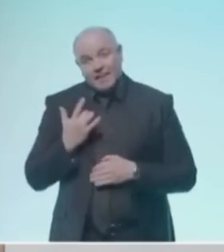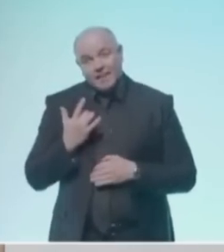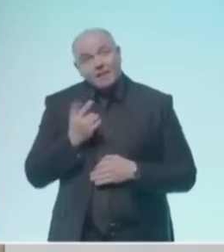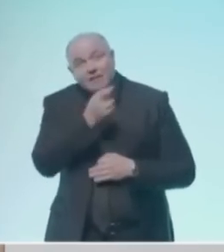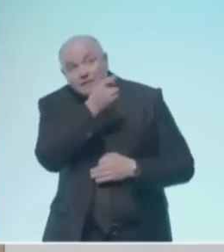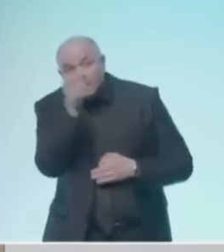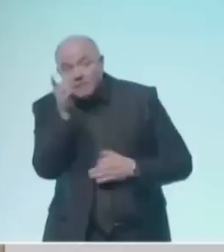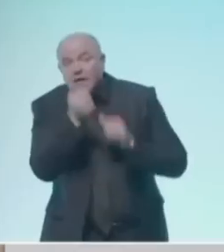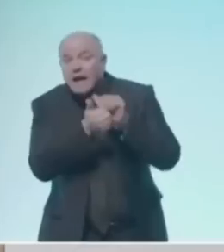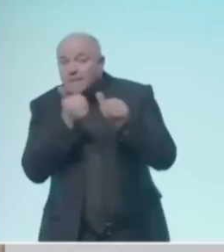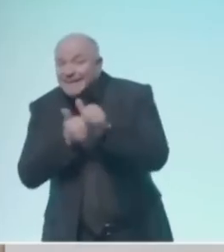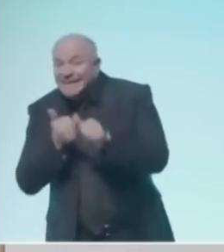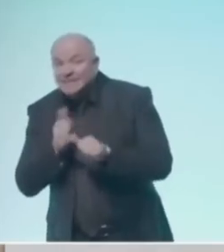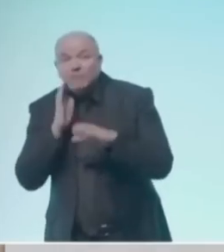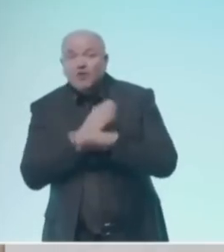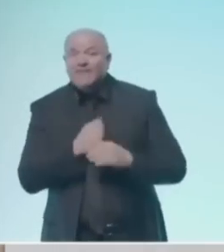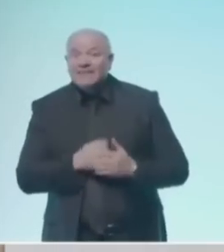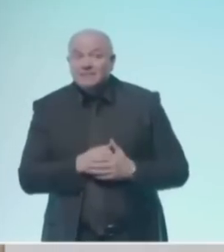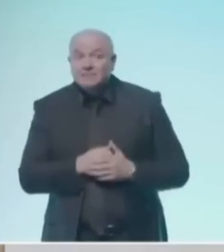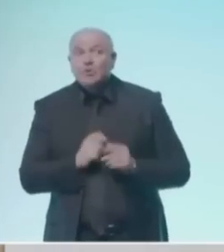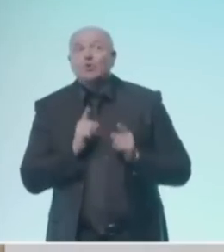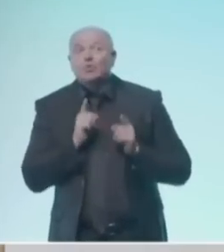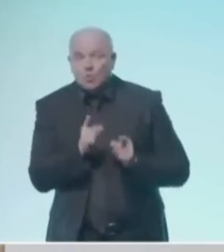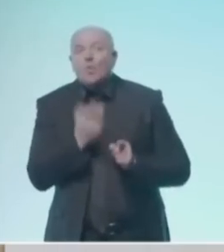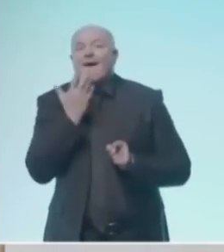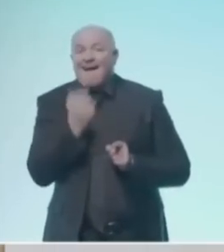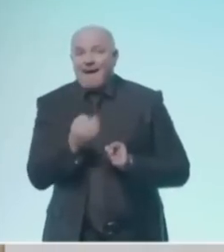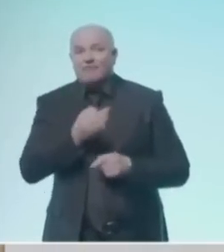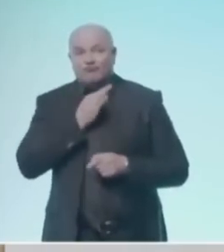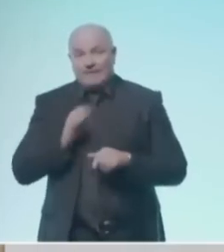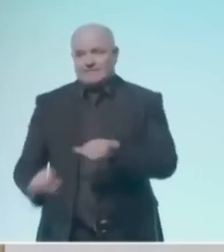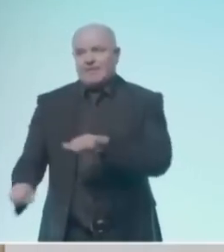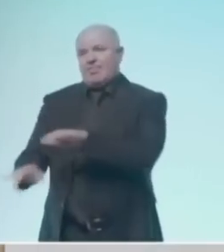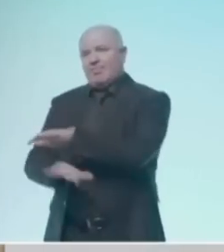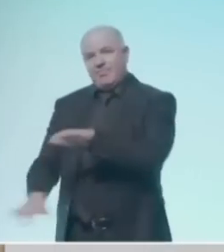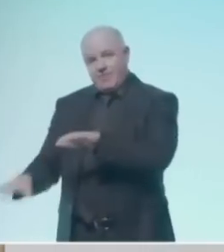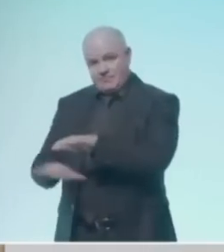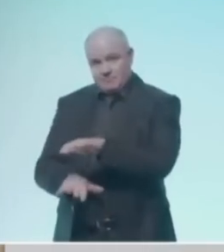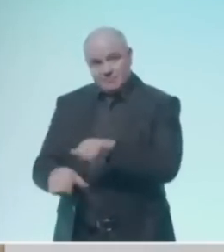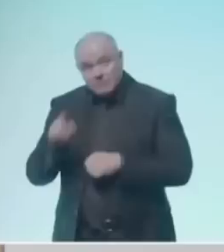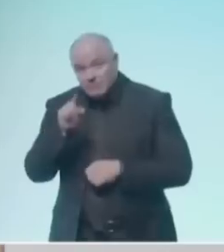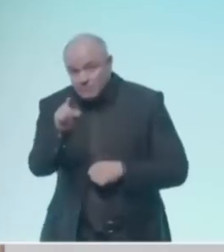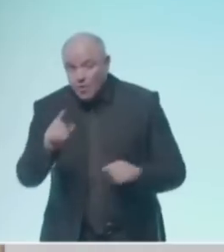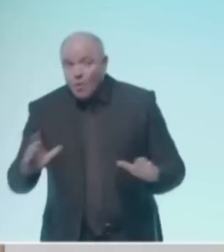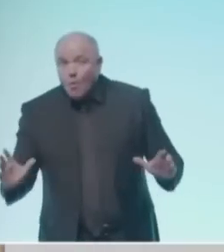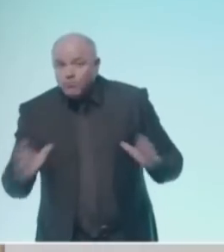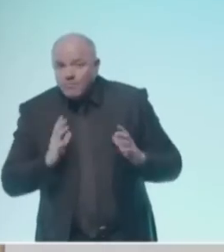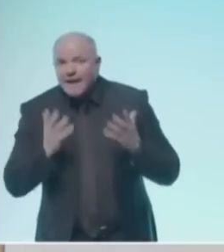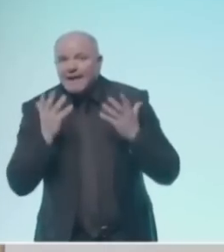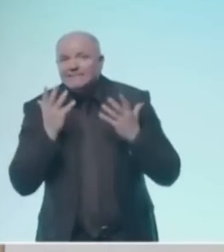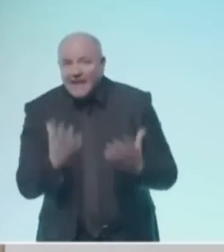to understand the threat they currently face and to take action to defend themselves and the country against such